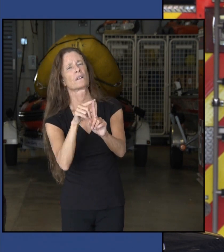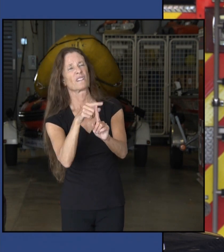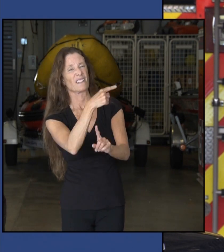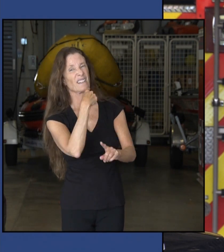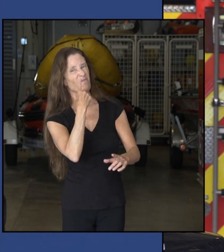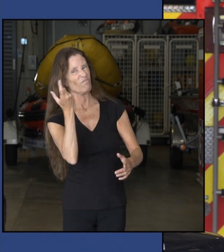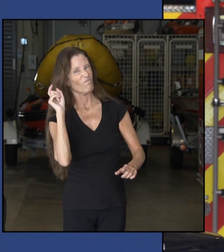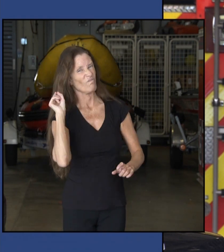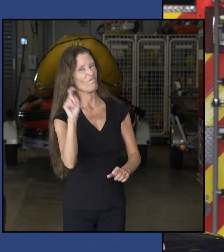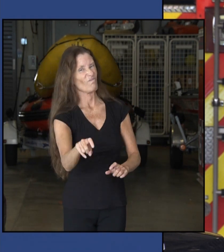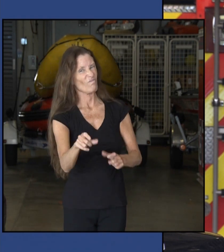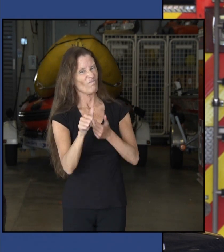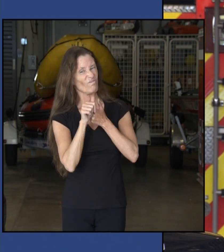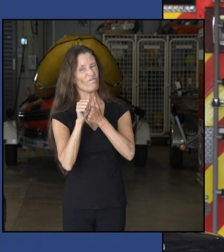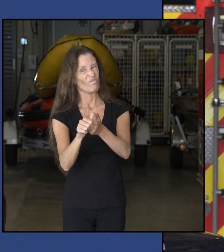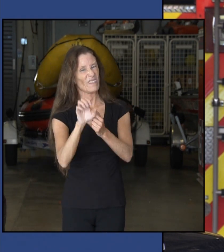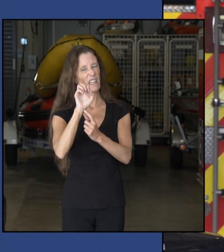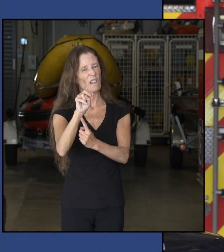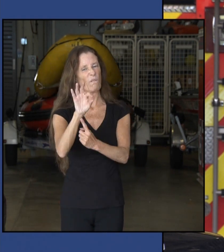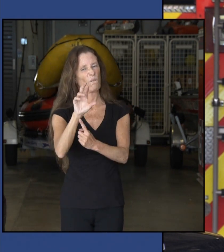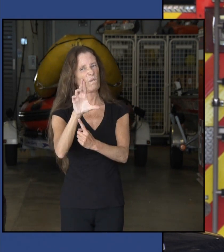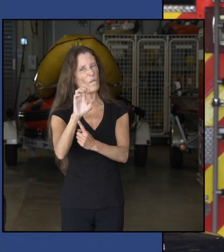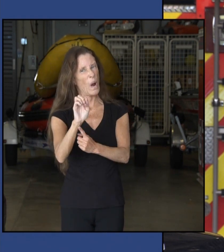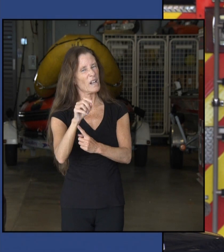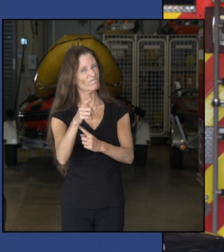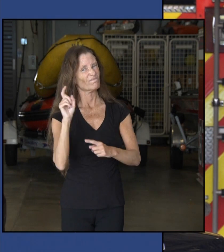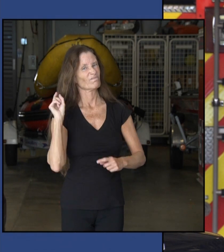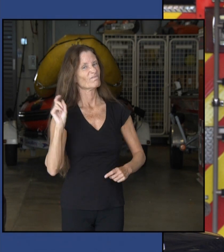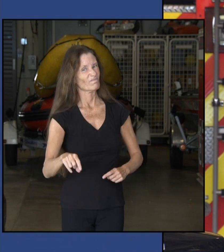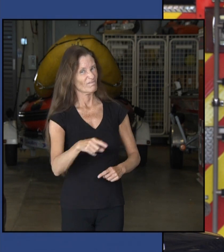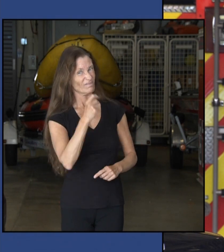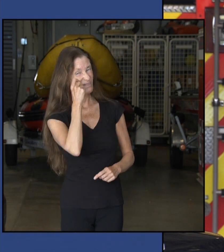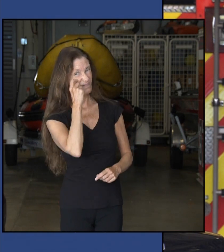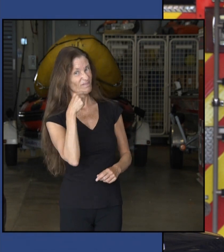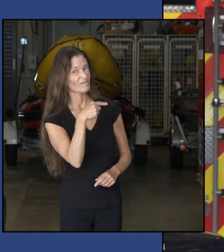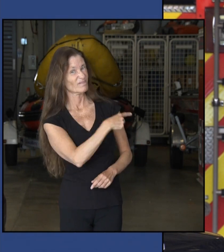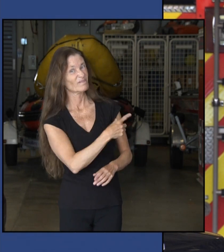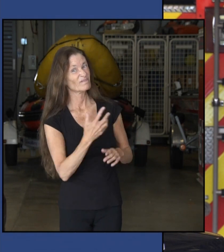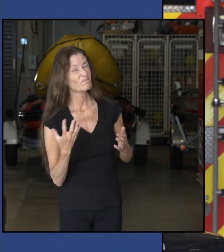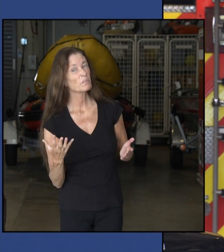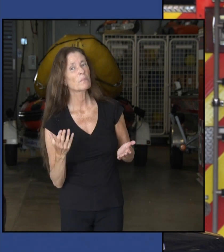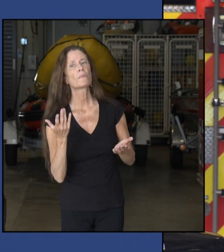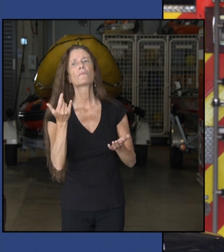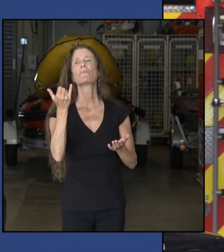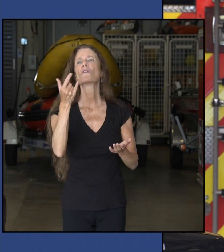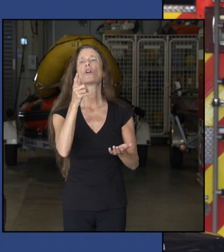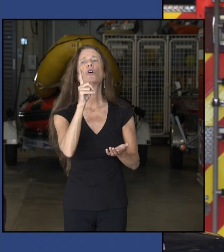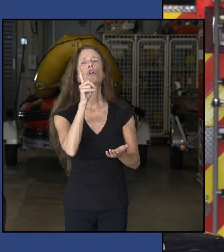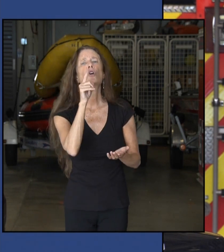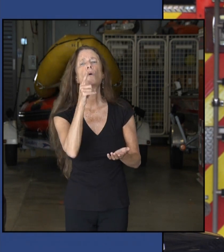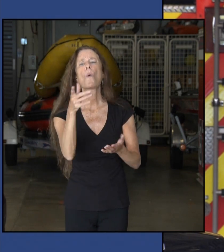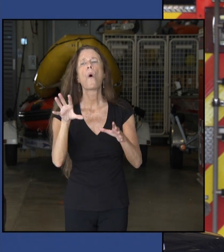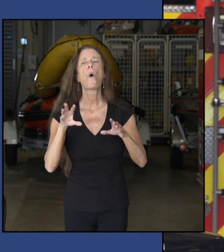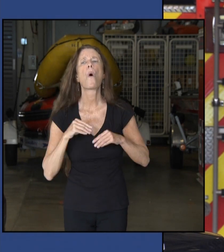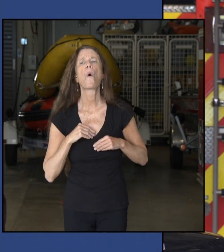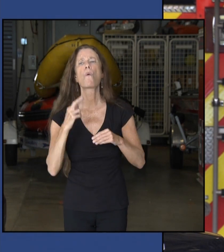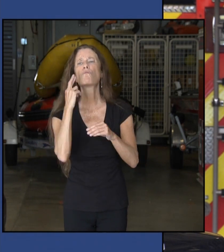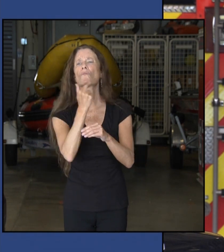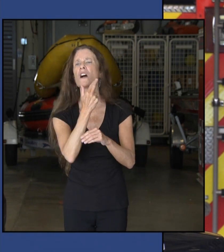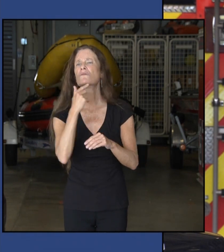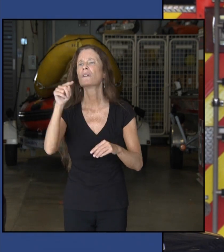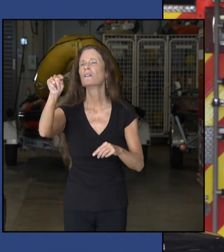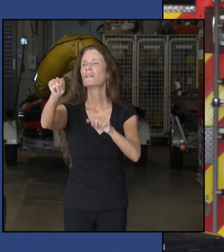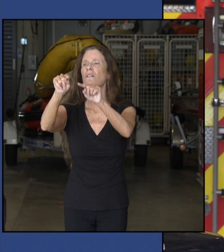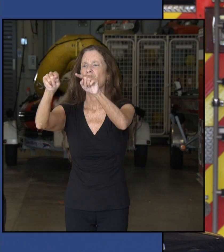potentially. There are a number of people who have talked to restaurateurs over the last week or so who have told me that